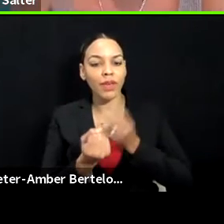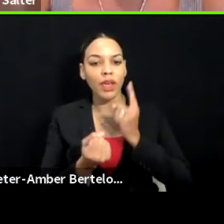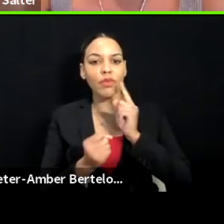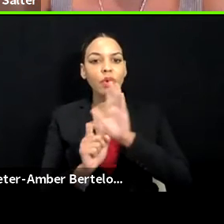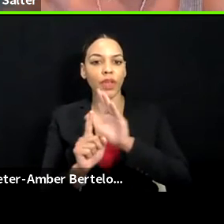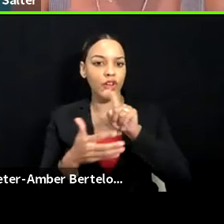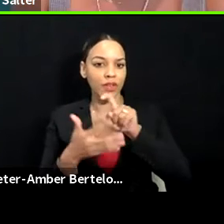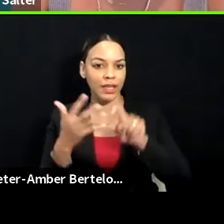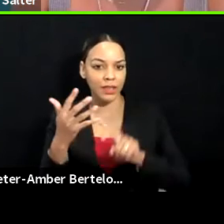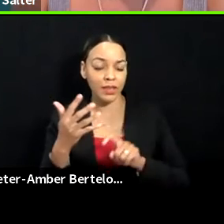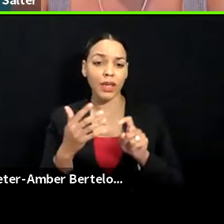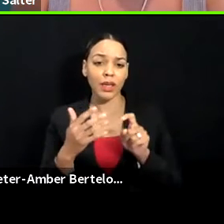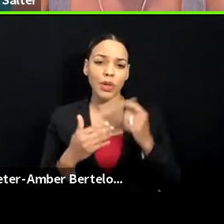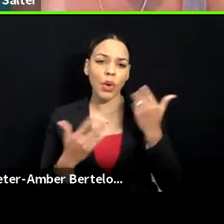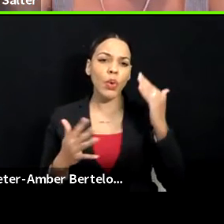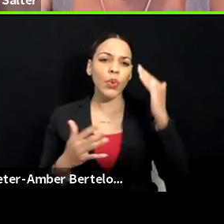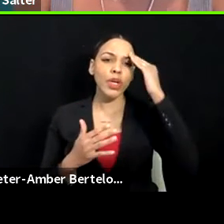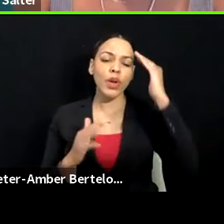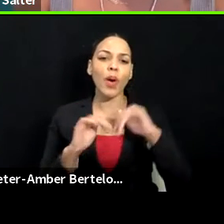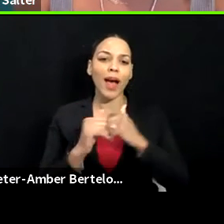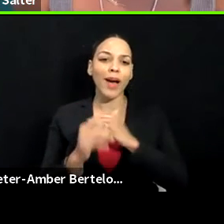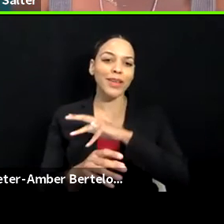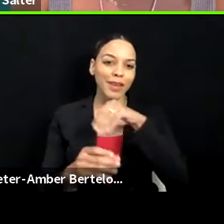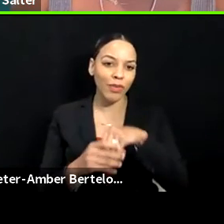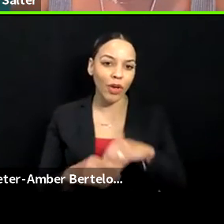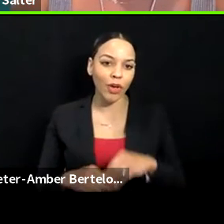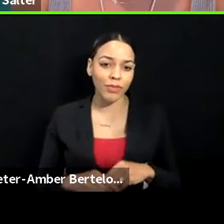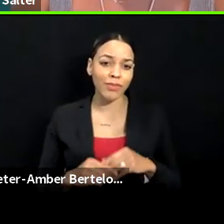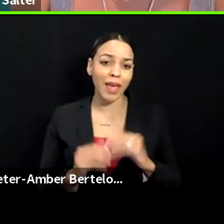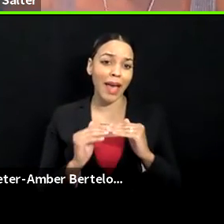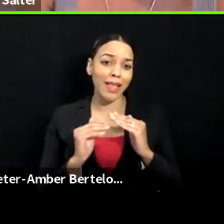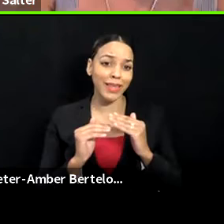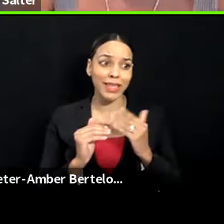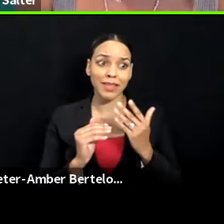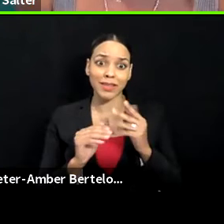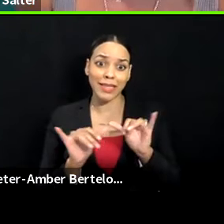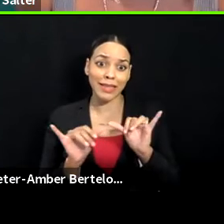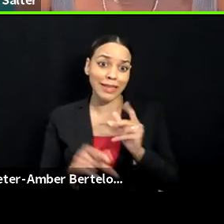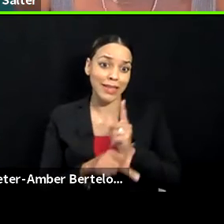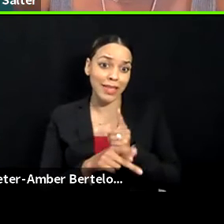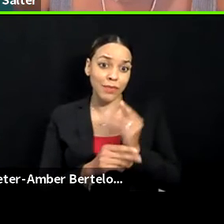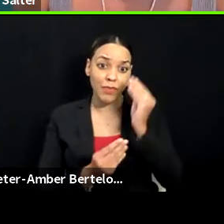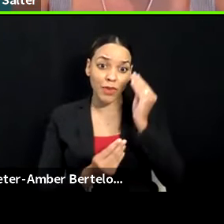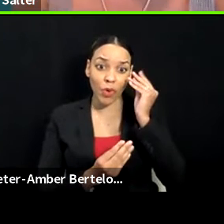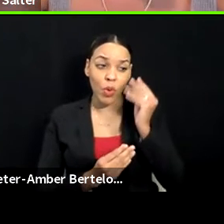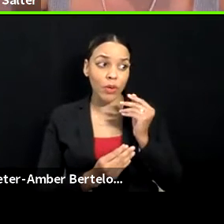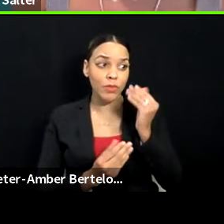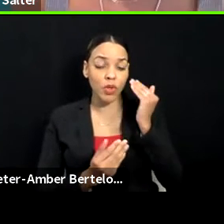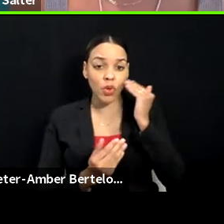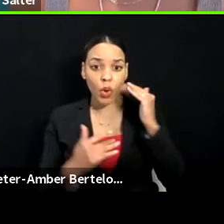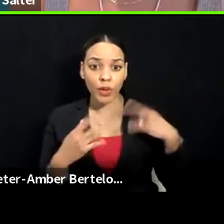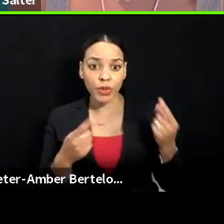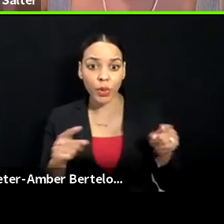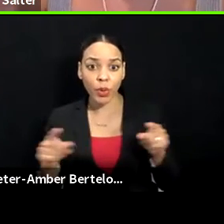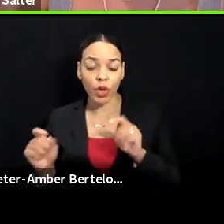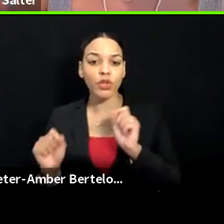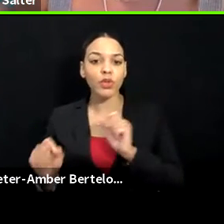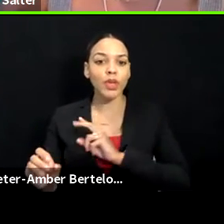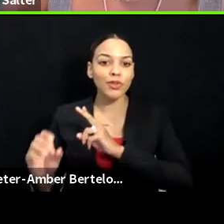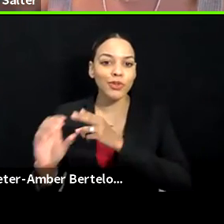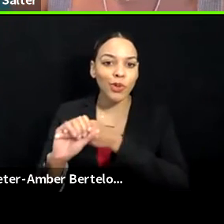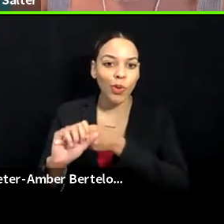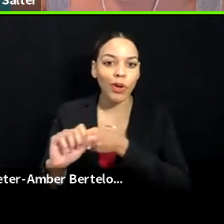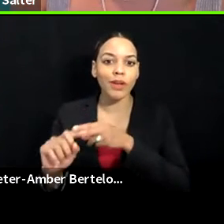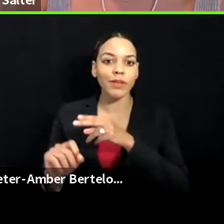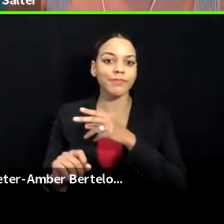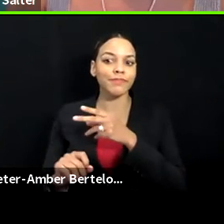So we know how to get involved. You can at least stay informed, at least, right? You could join up, at least join up.